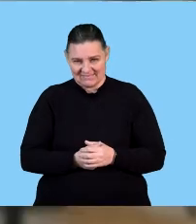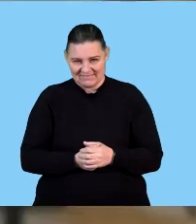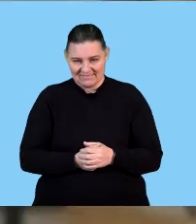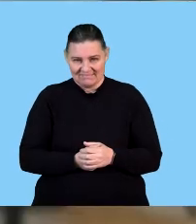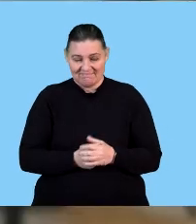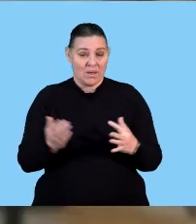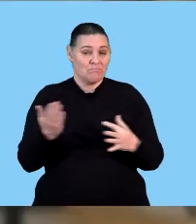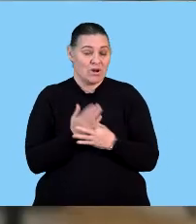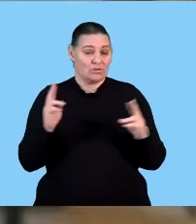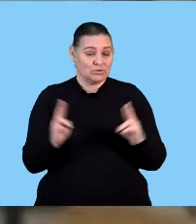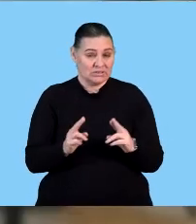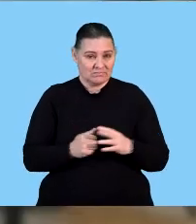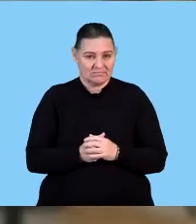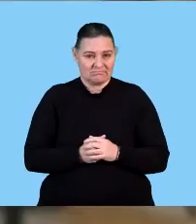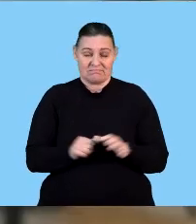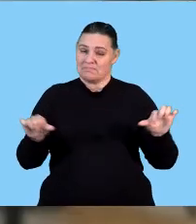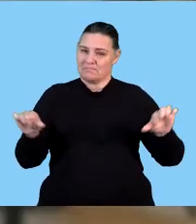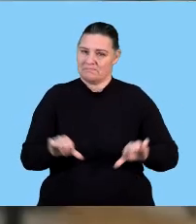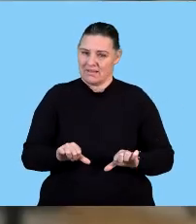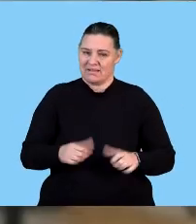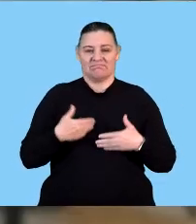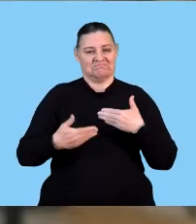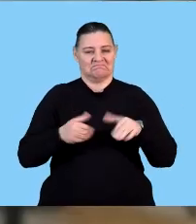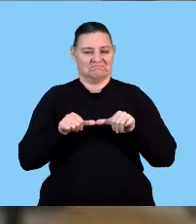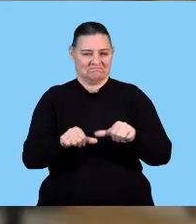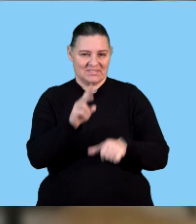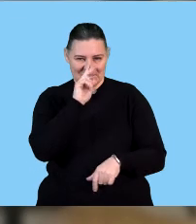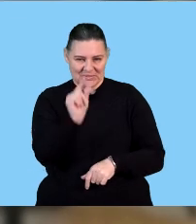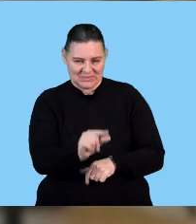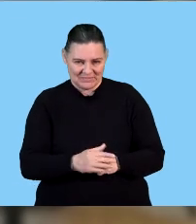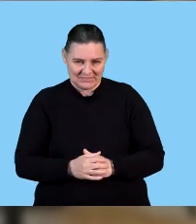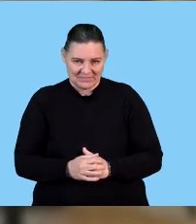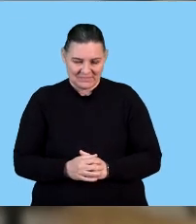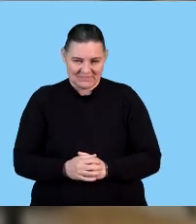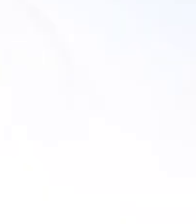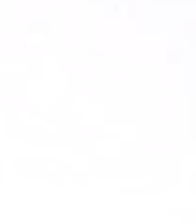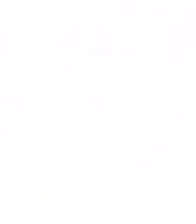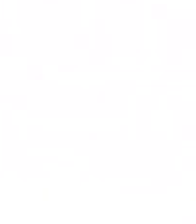done. Let's take a short break, and when we get back, we'll carry on. See you soon.